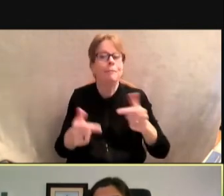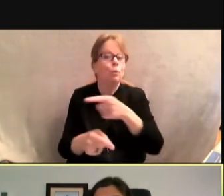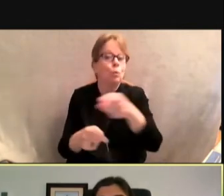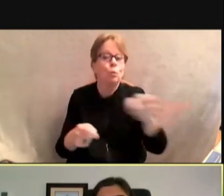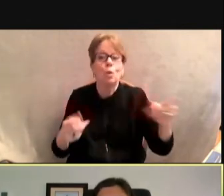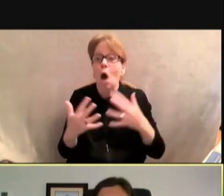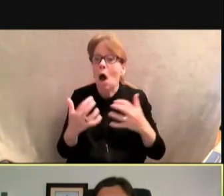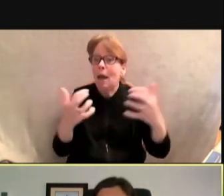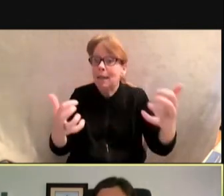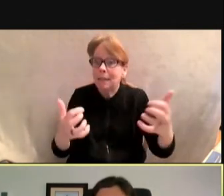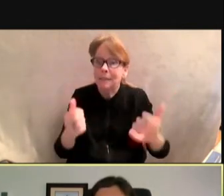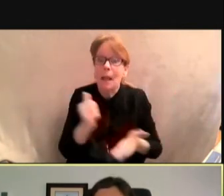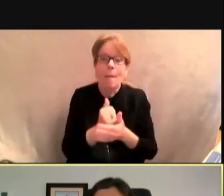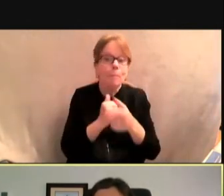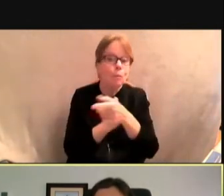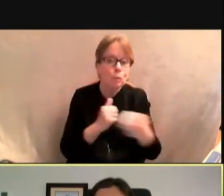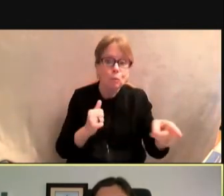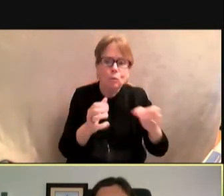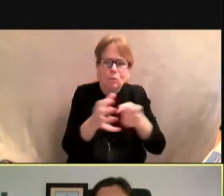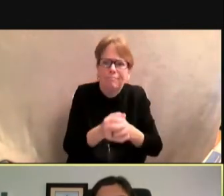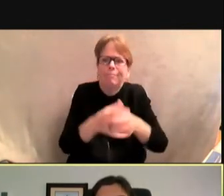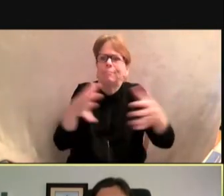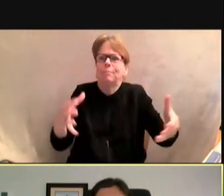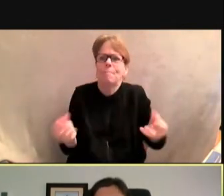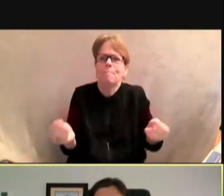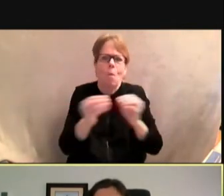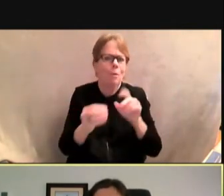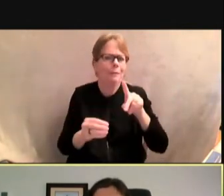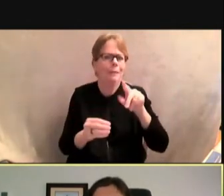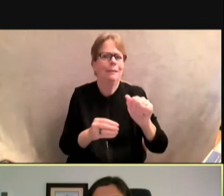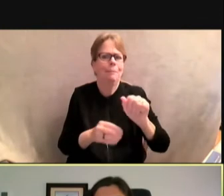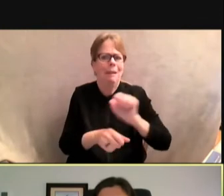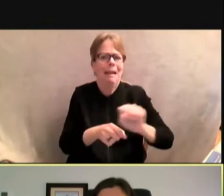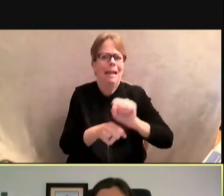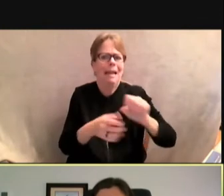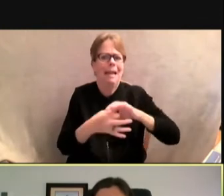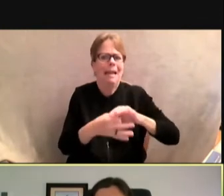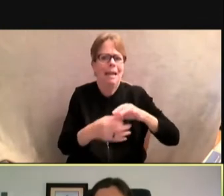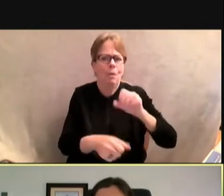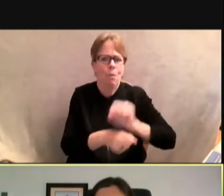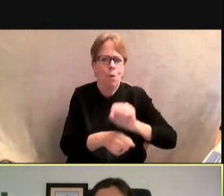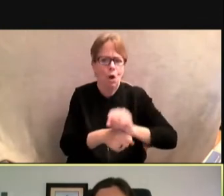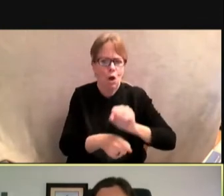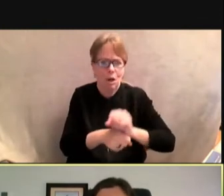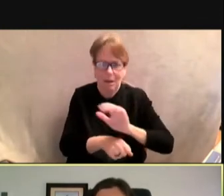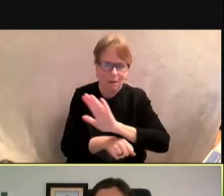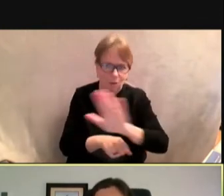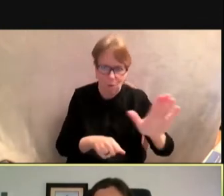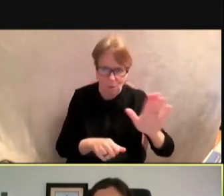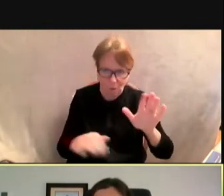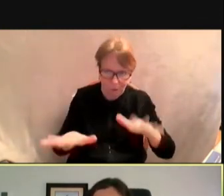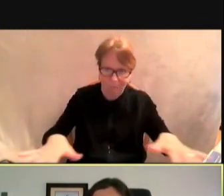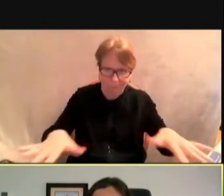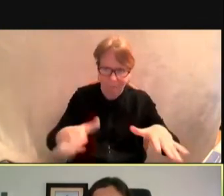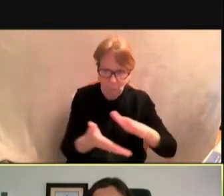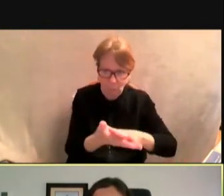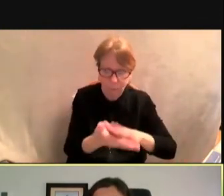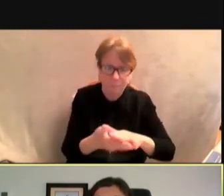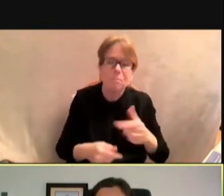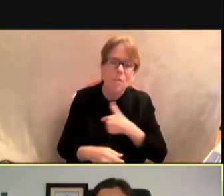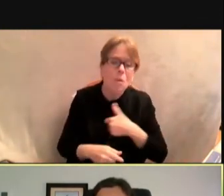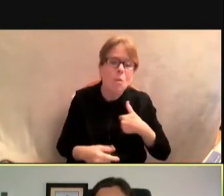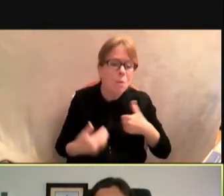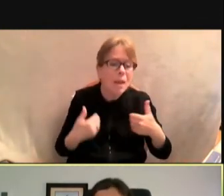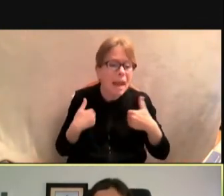expand disability work where you are. I want to note, too, the four of us work in large, well-resourced schools with